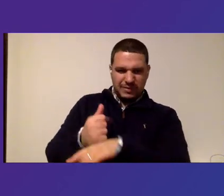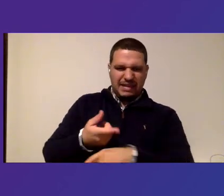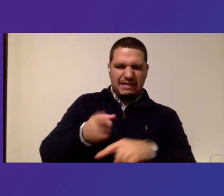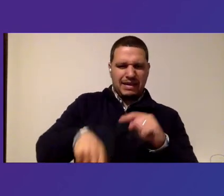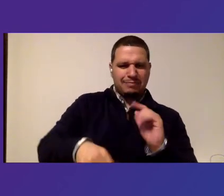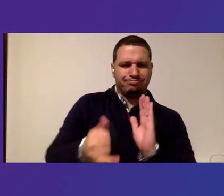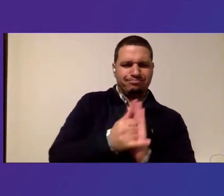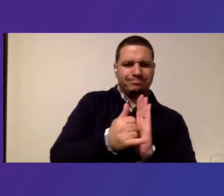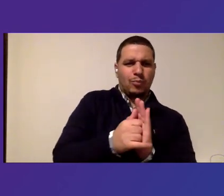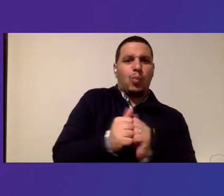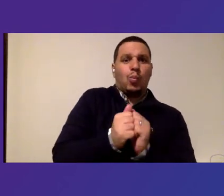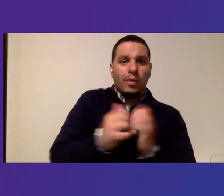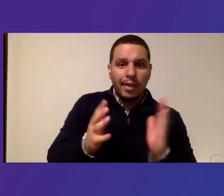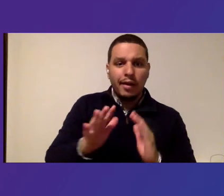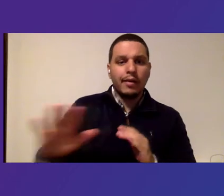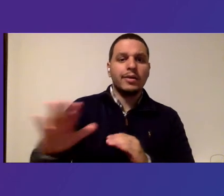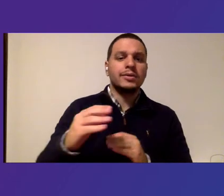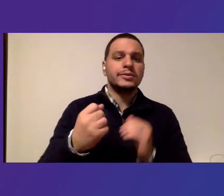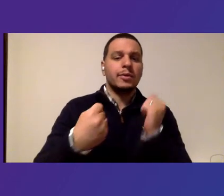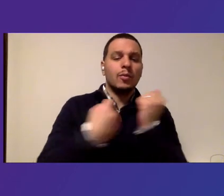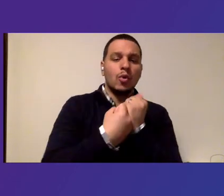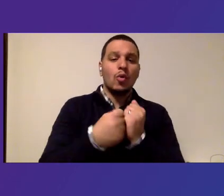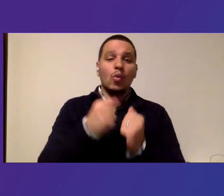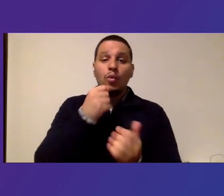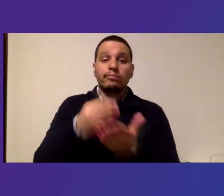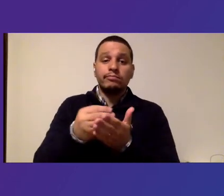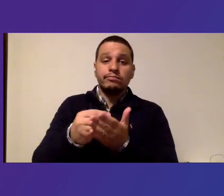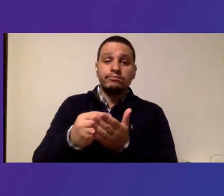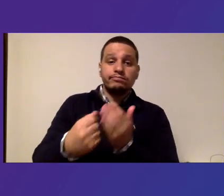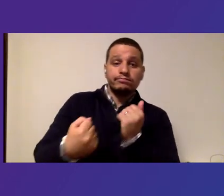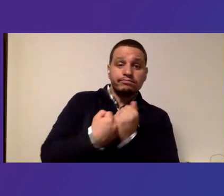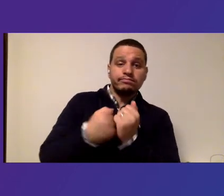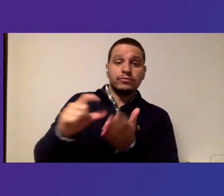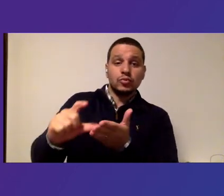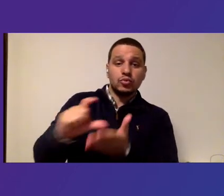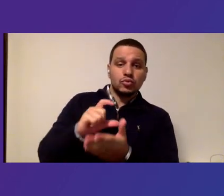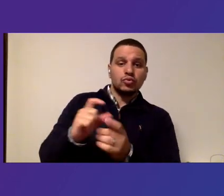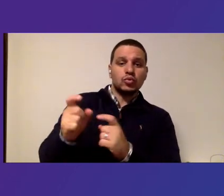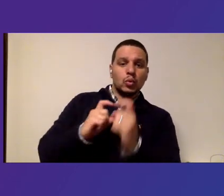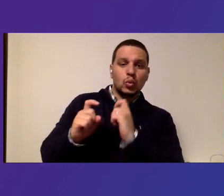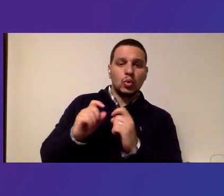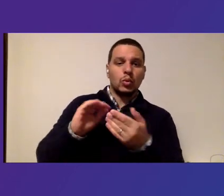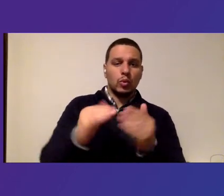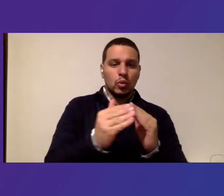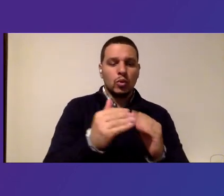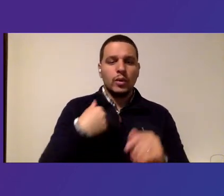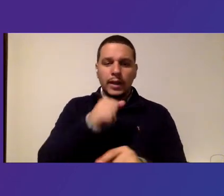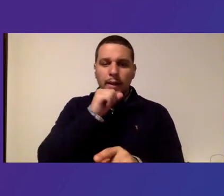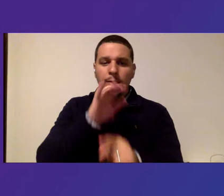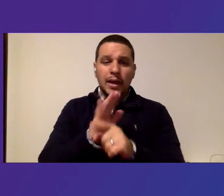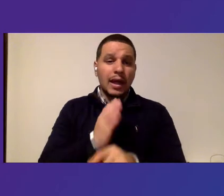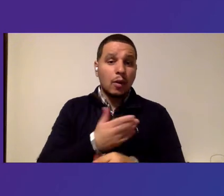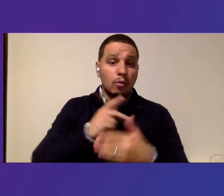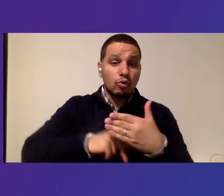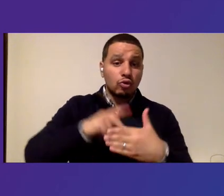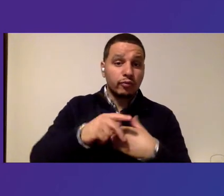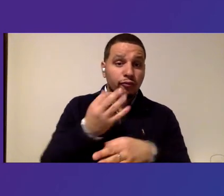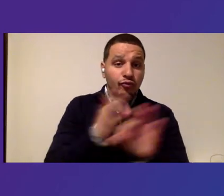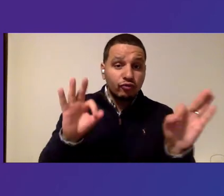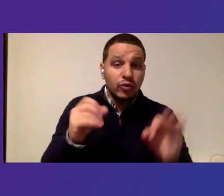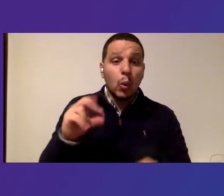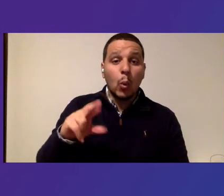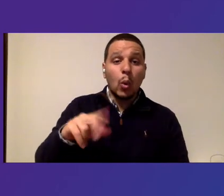without the support of our funders and our donors and our community. We are committed to ensuring that our programs are free or low